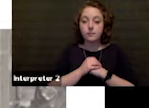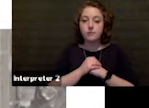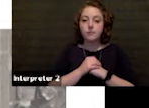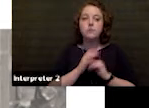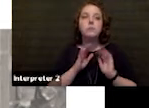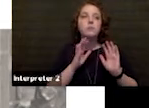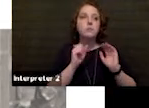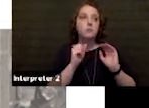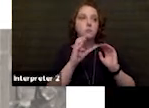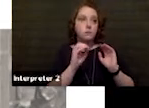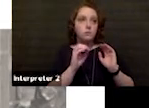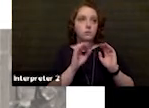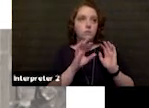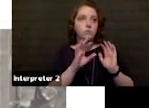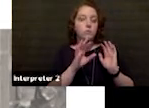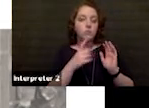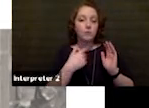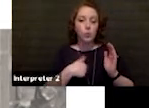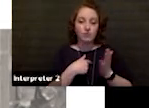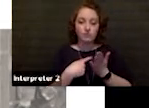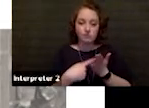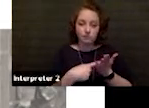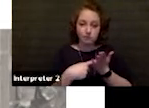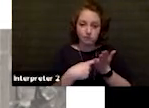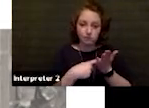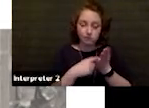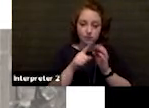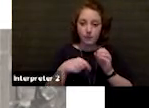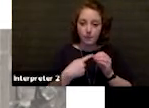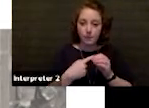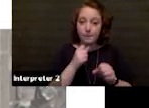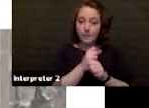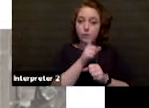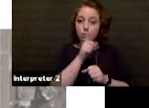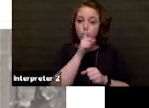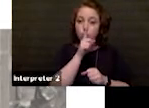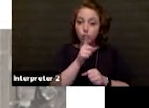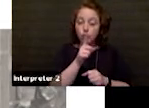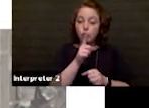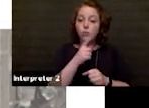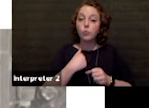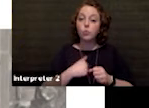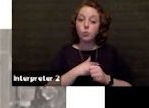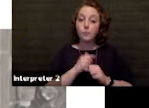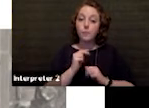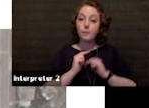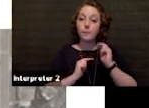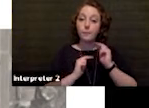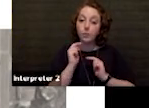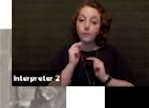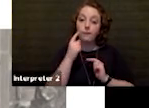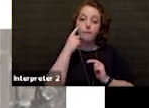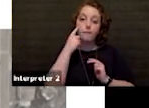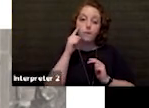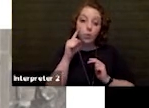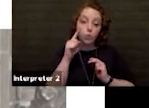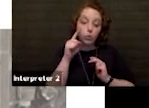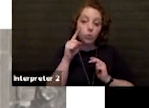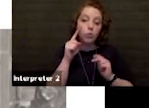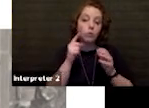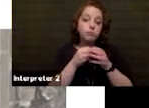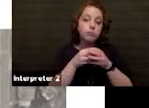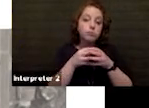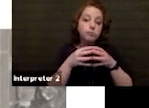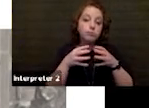saying that yes, because we've been talking about making sure that we build for expansion so that we don't